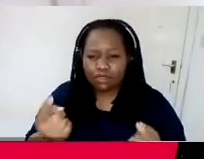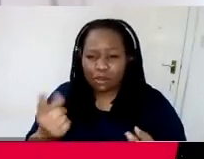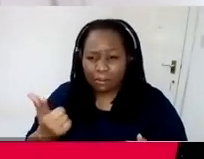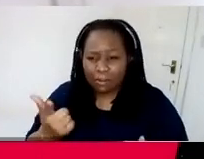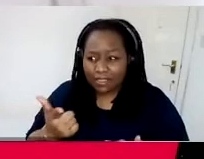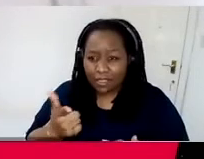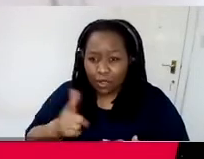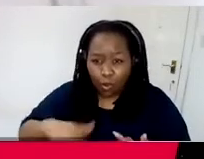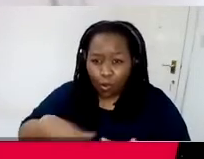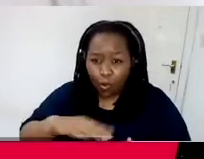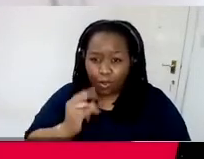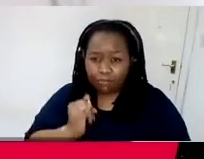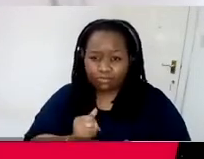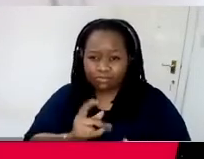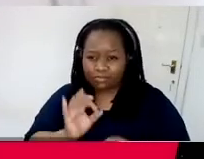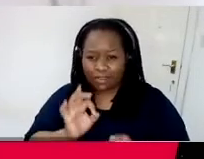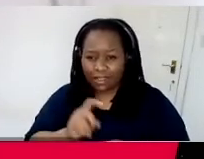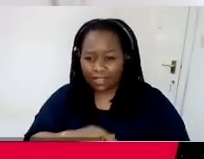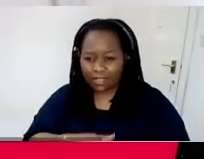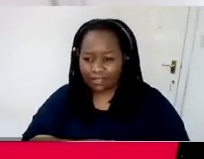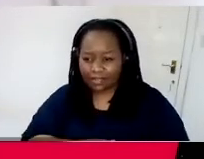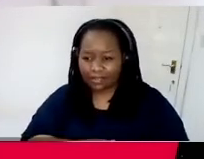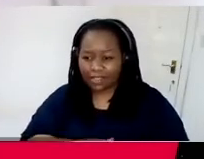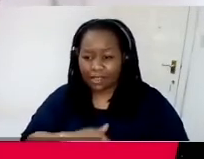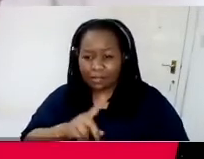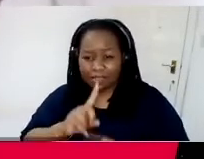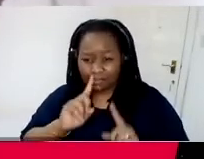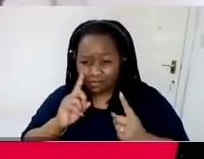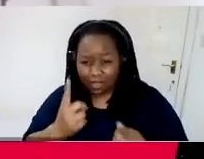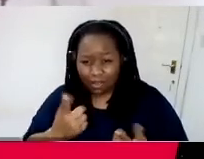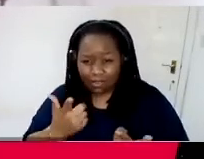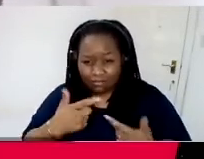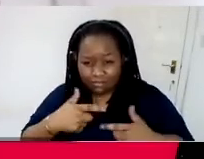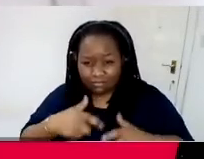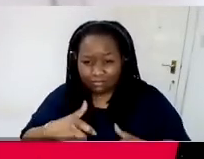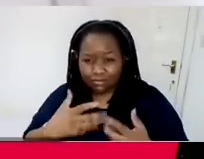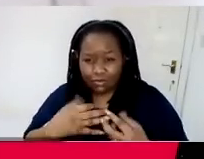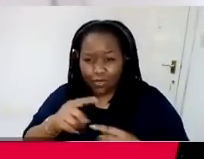case of the war in Yemen, that claim is simply unsustainable.